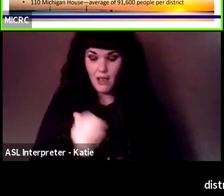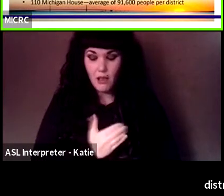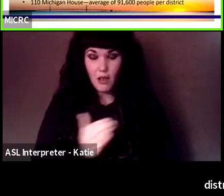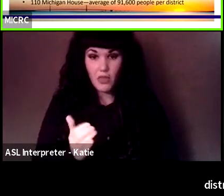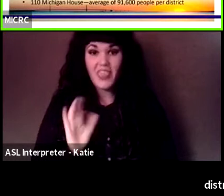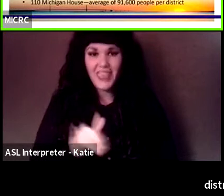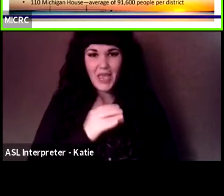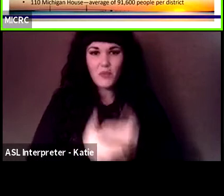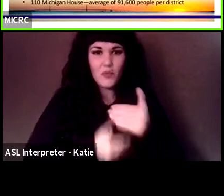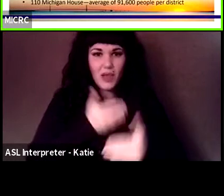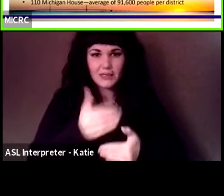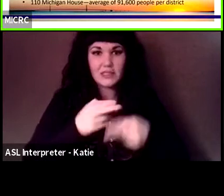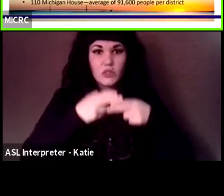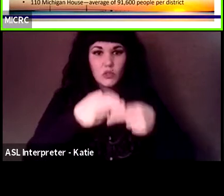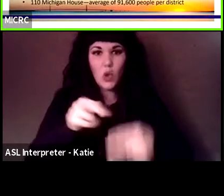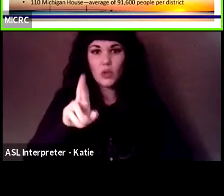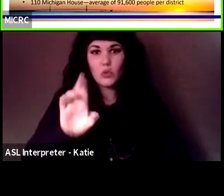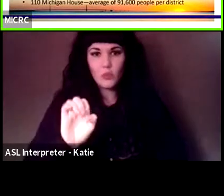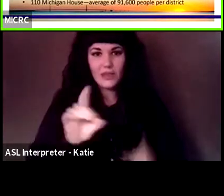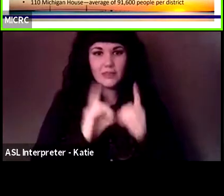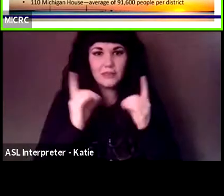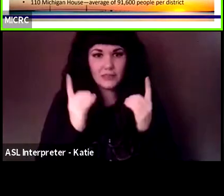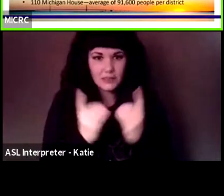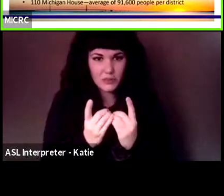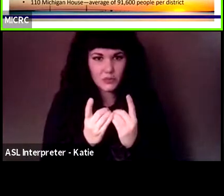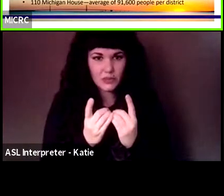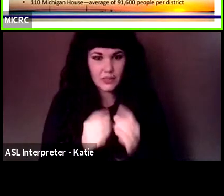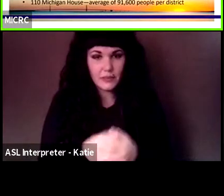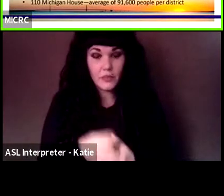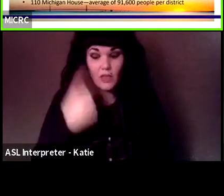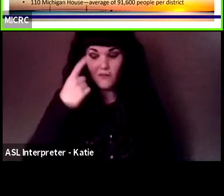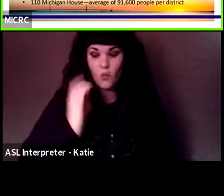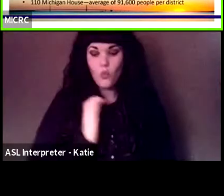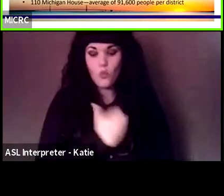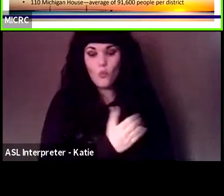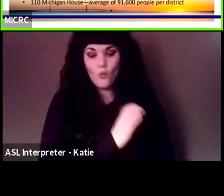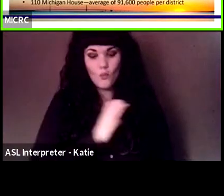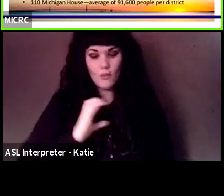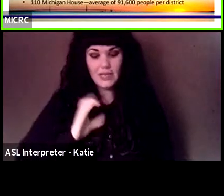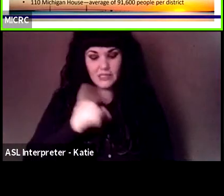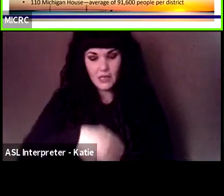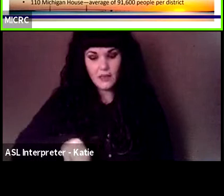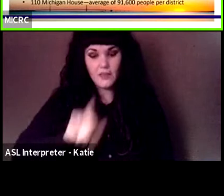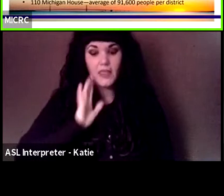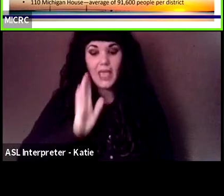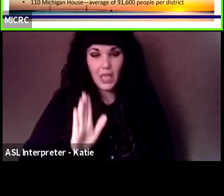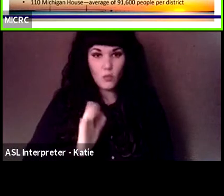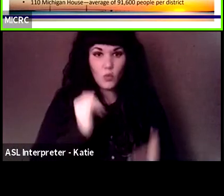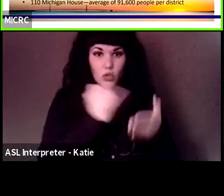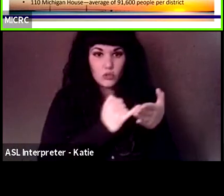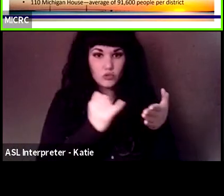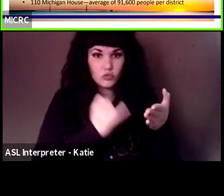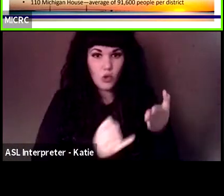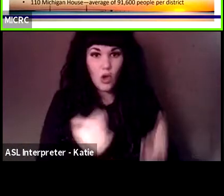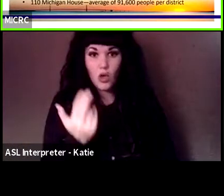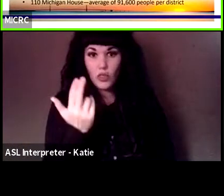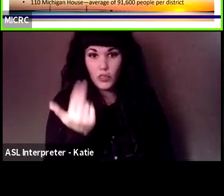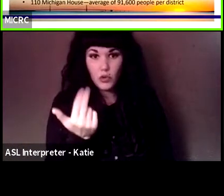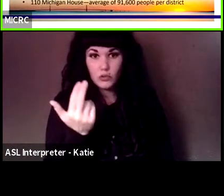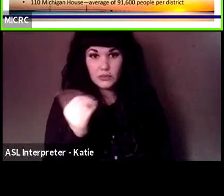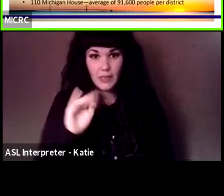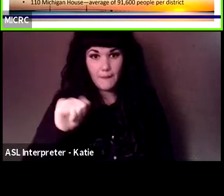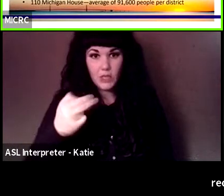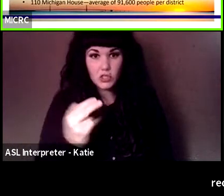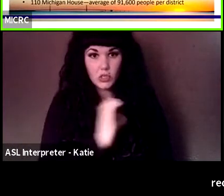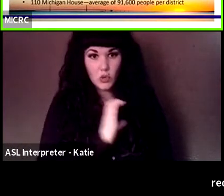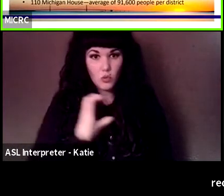as redistricting. And for this commission, they will be drawing 13 Michigan congressional districts